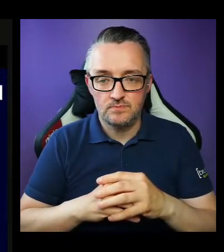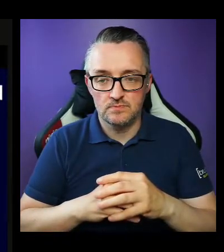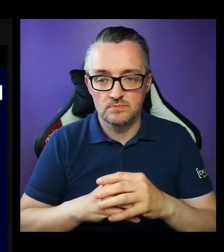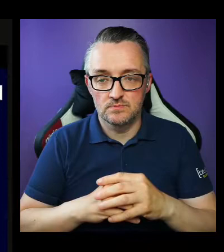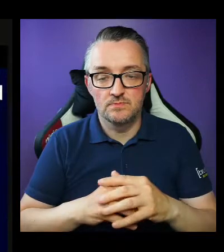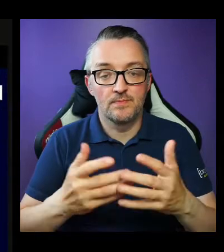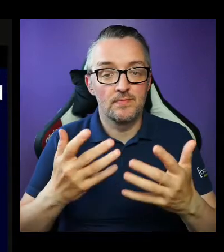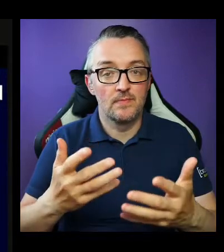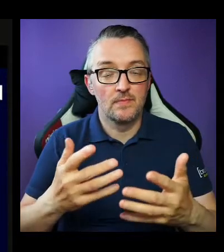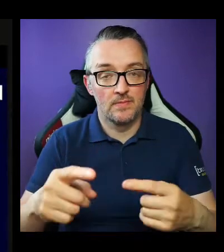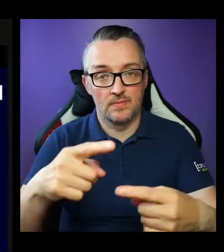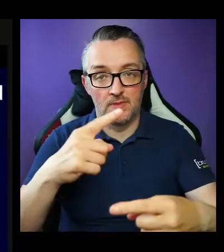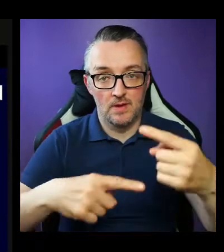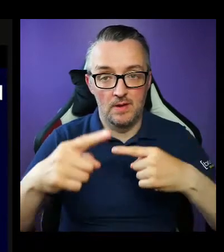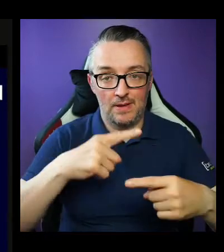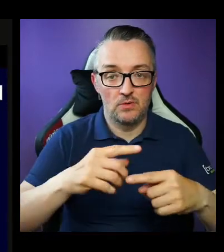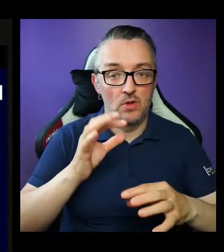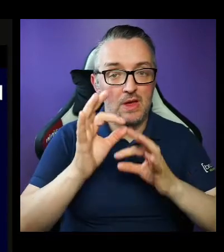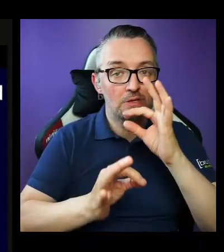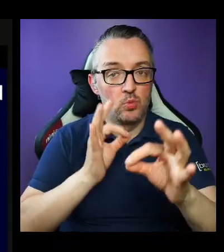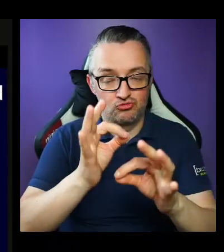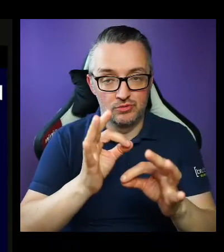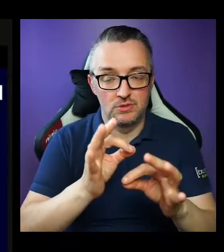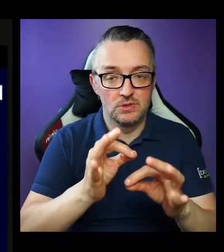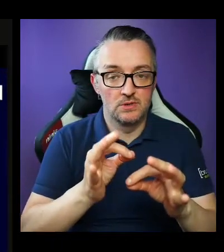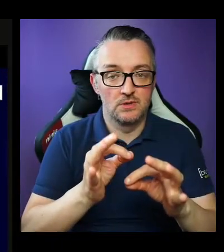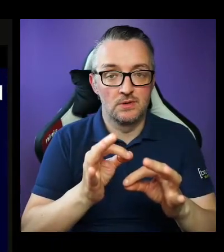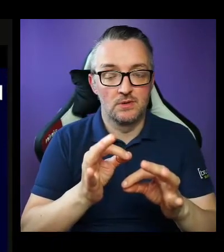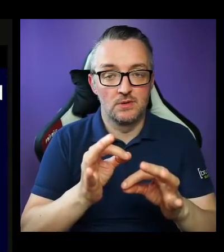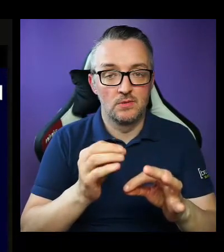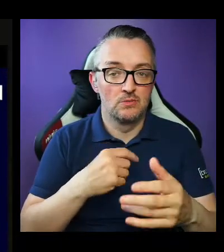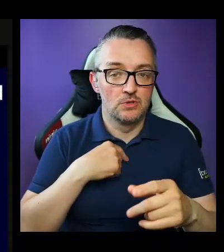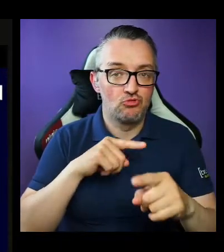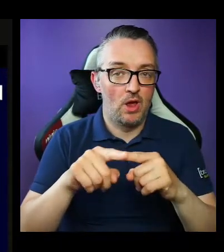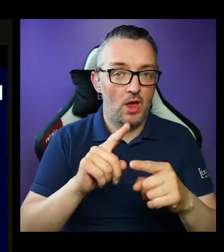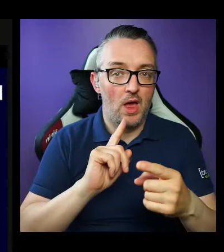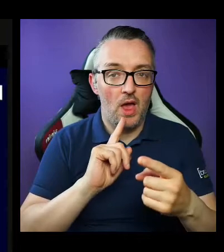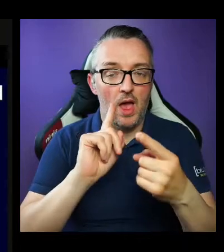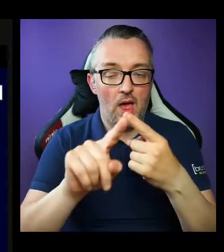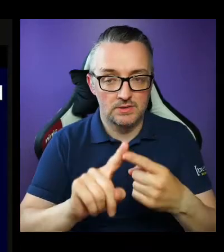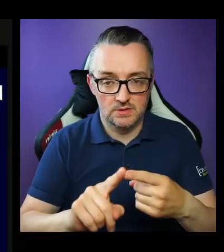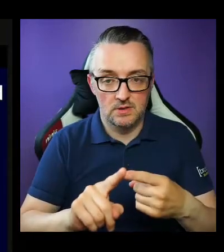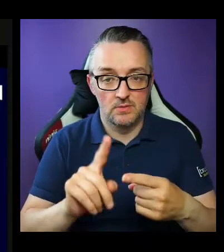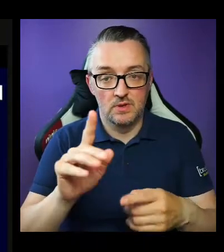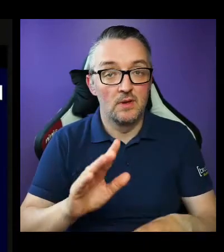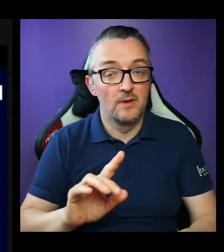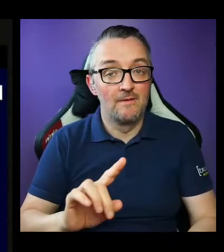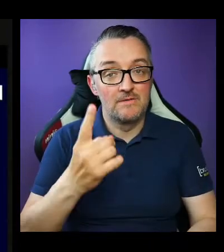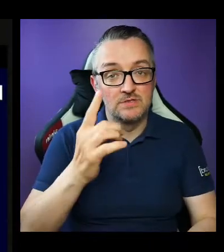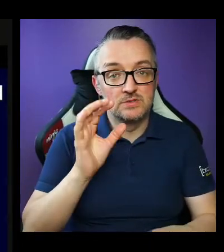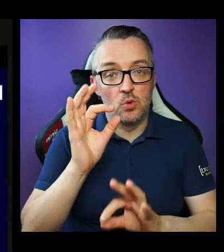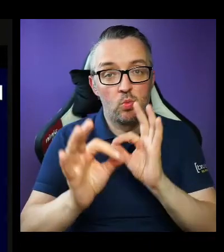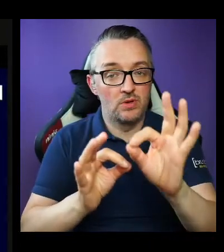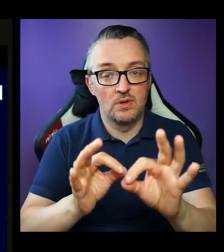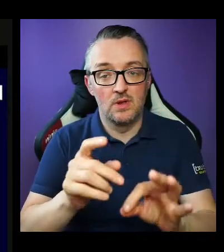But now going back to the query that I was trying to answer, and for the first query, I actually don't